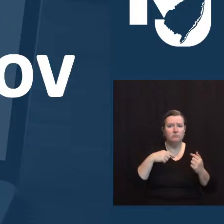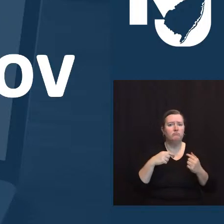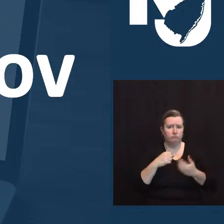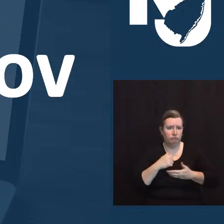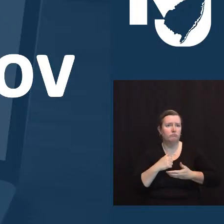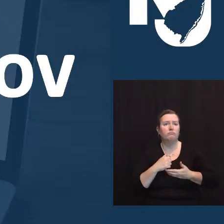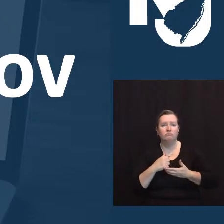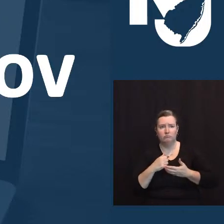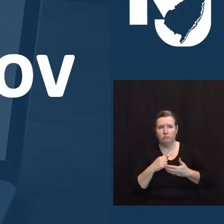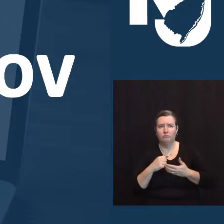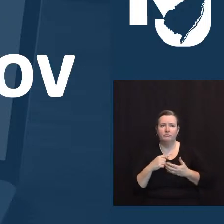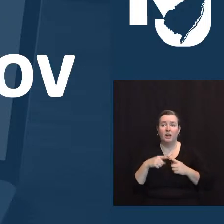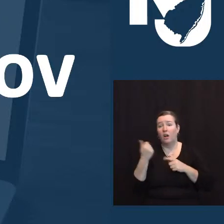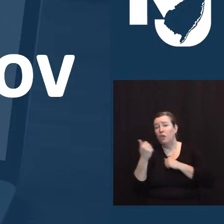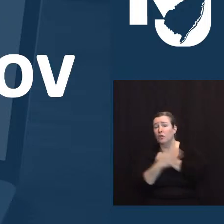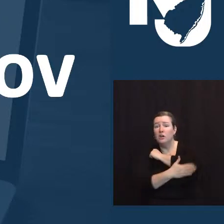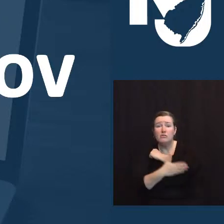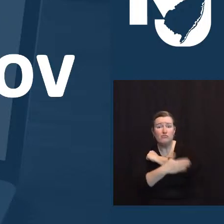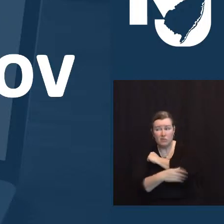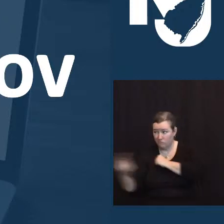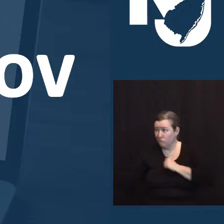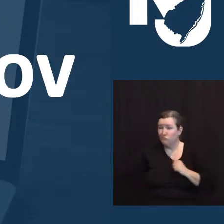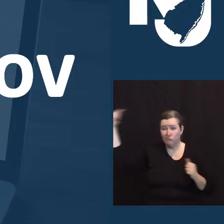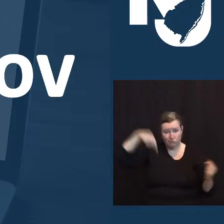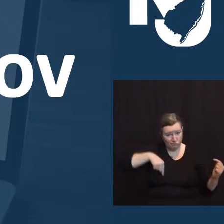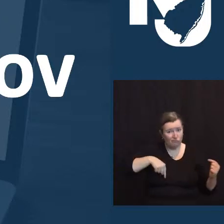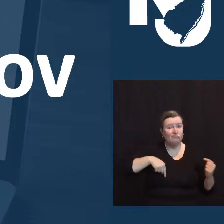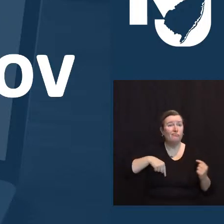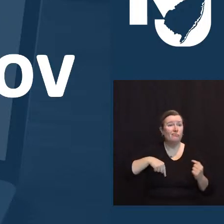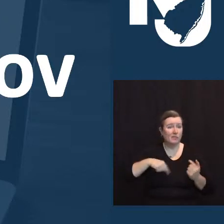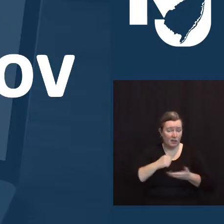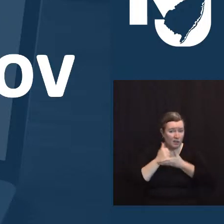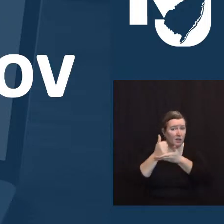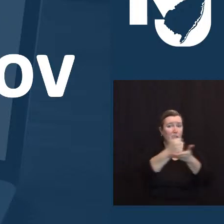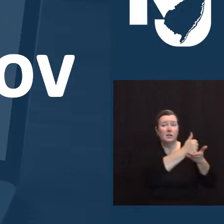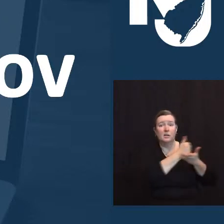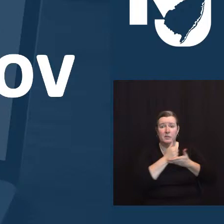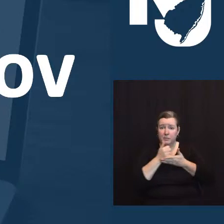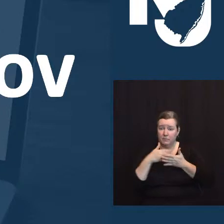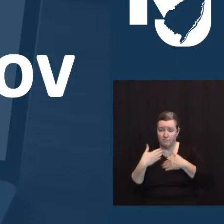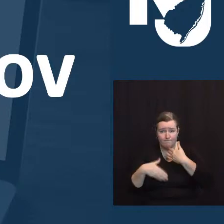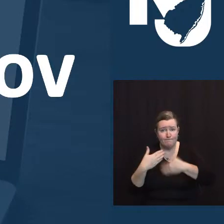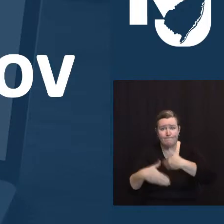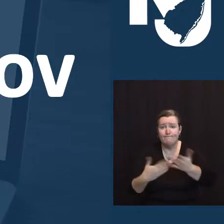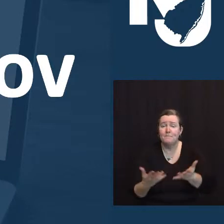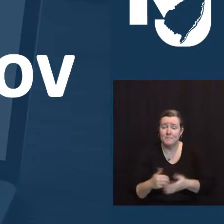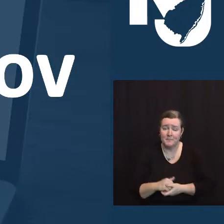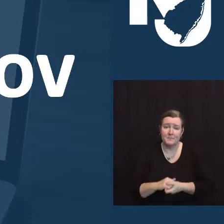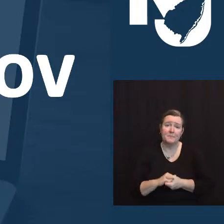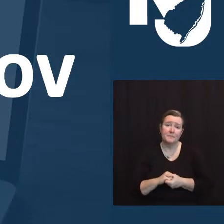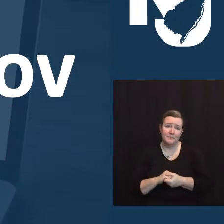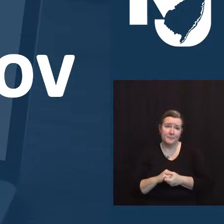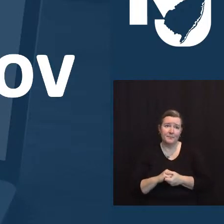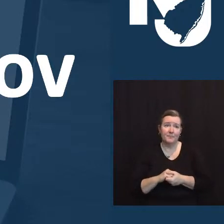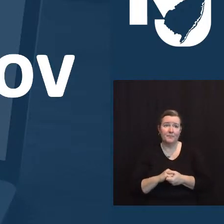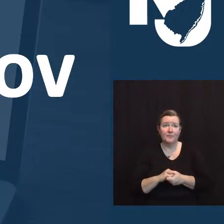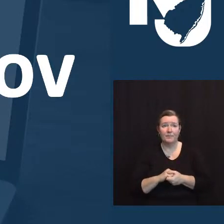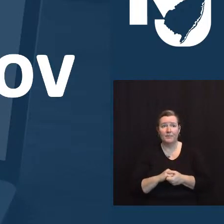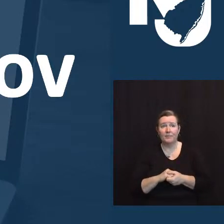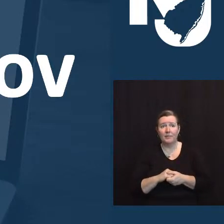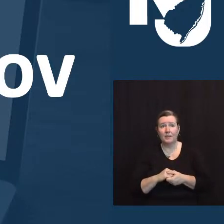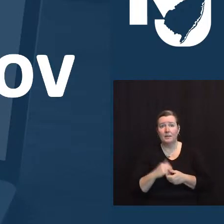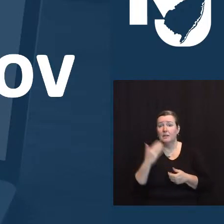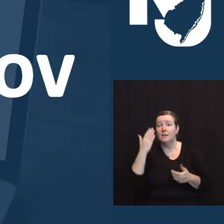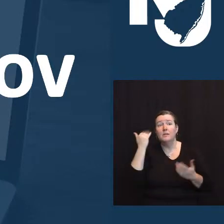help and to take some of the burden off our own when exhaustion took hold. Because of our actions last March and